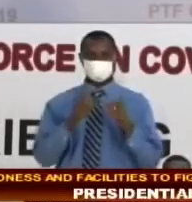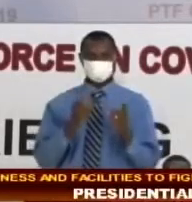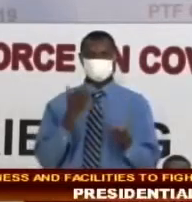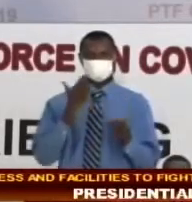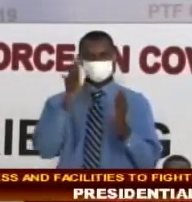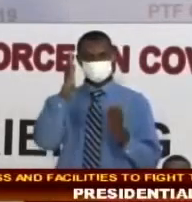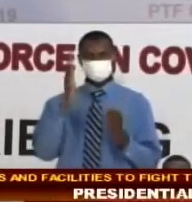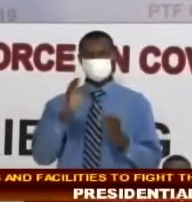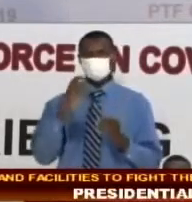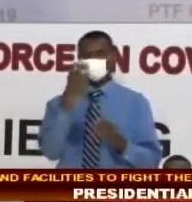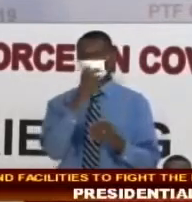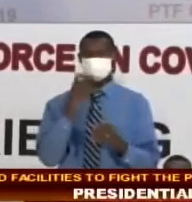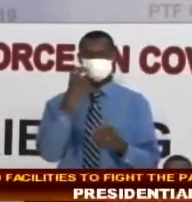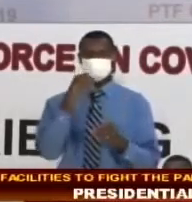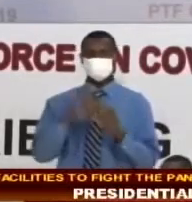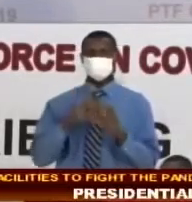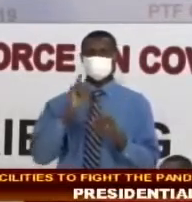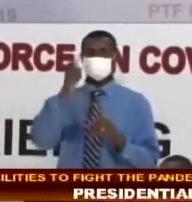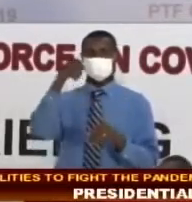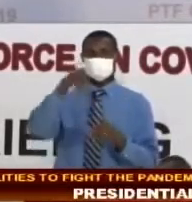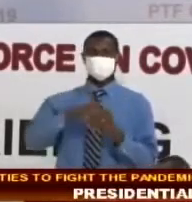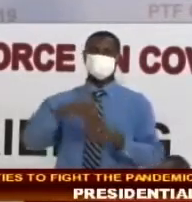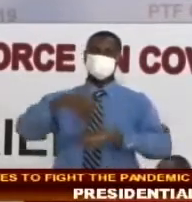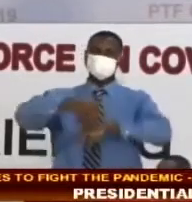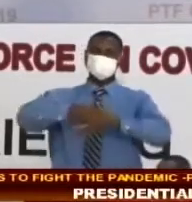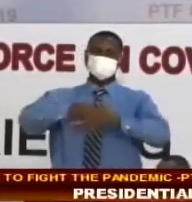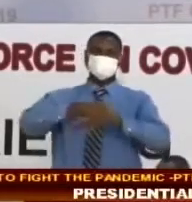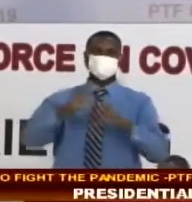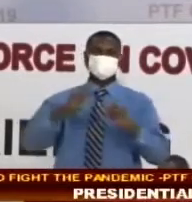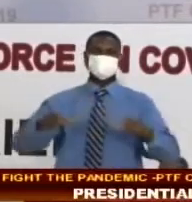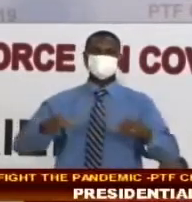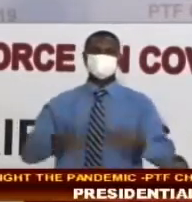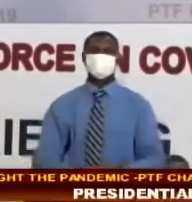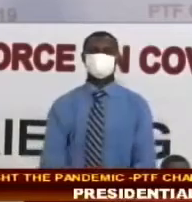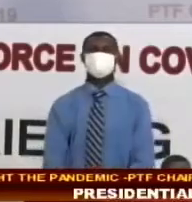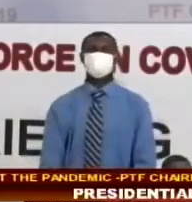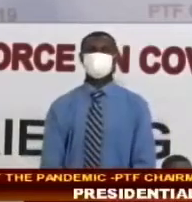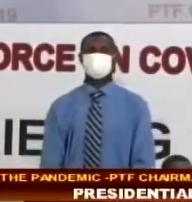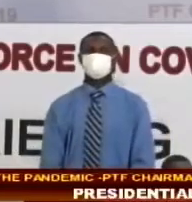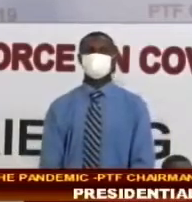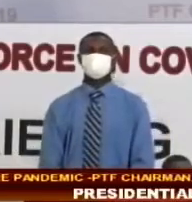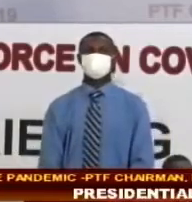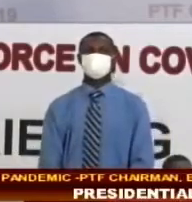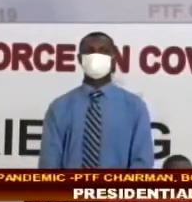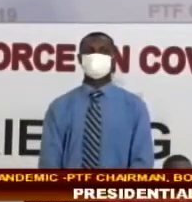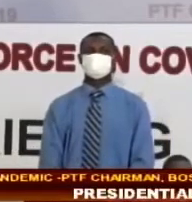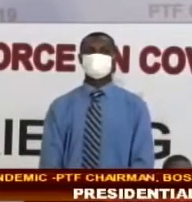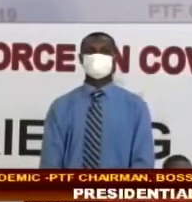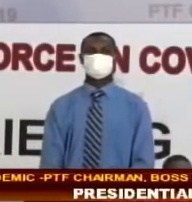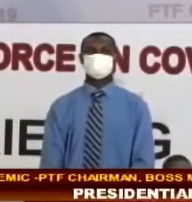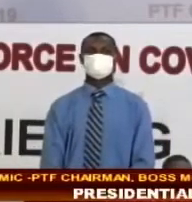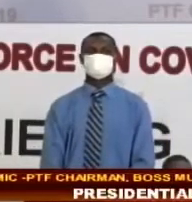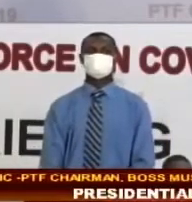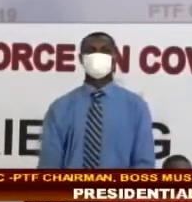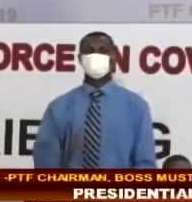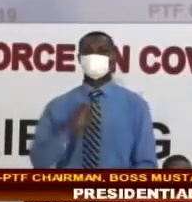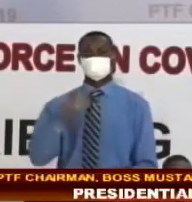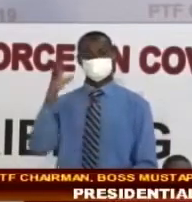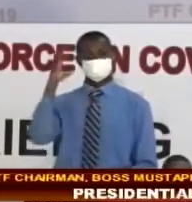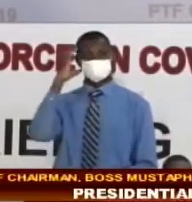kemgbe na onye nwere ohere ya mwegha redio ya ma ya mwegha telivishọn